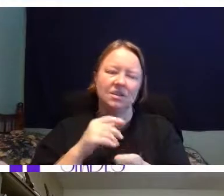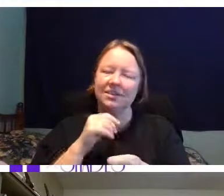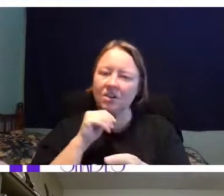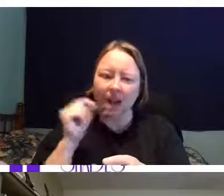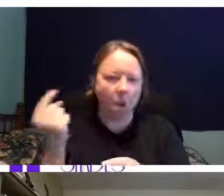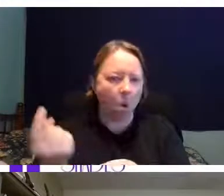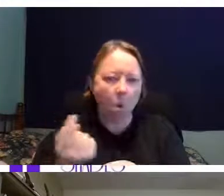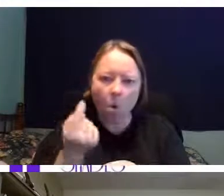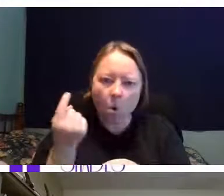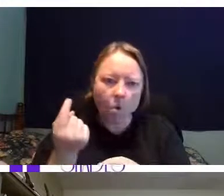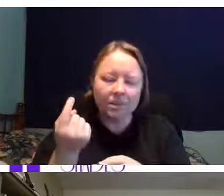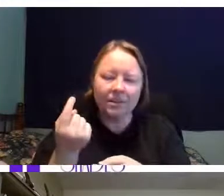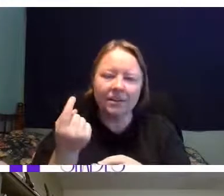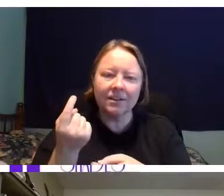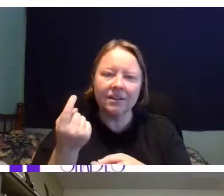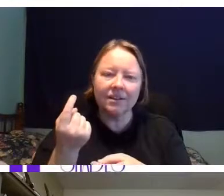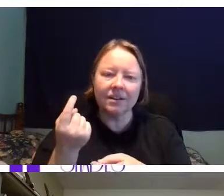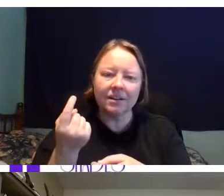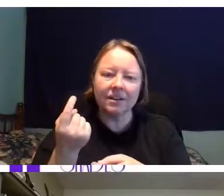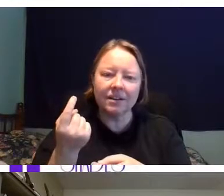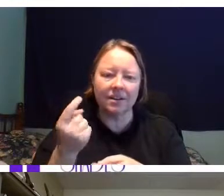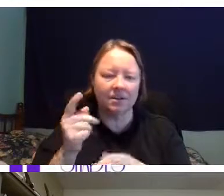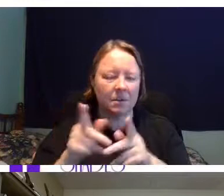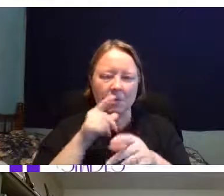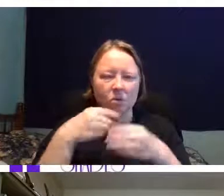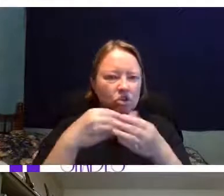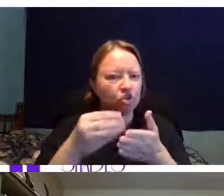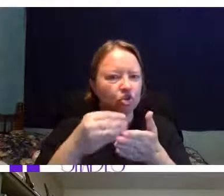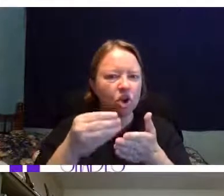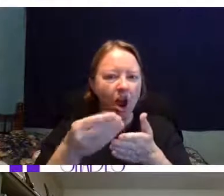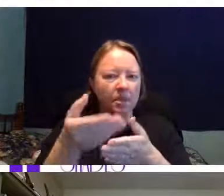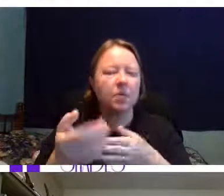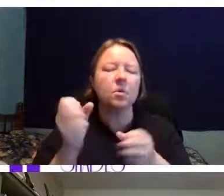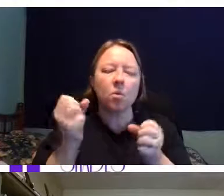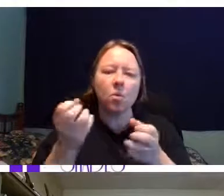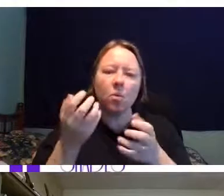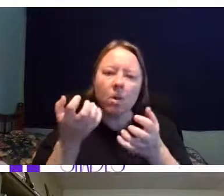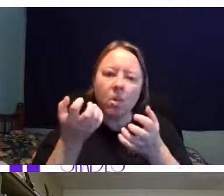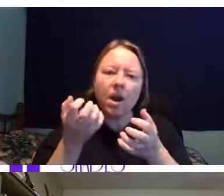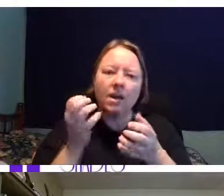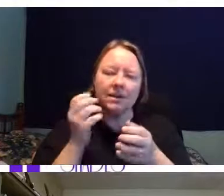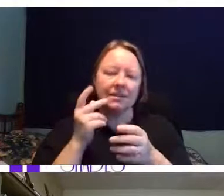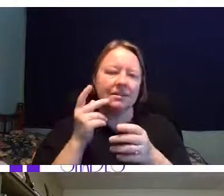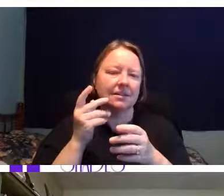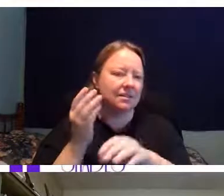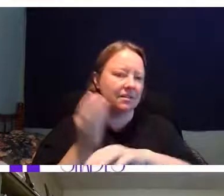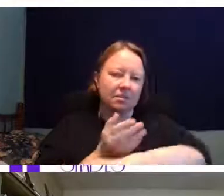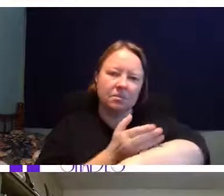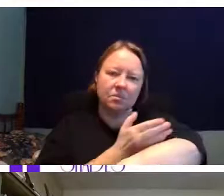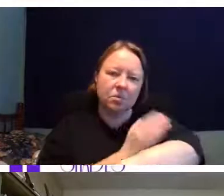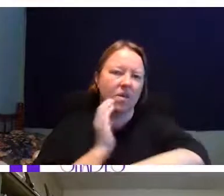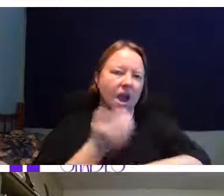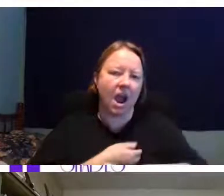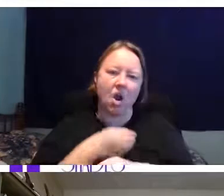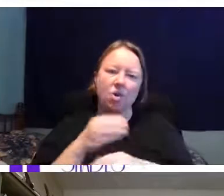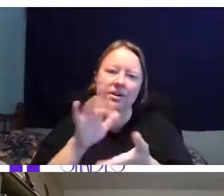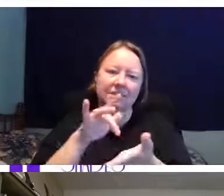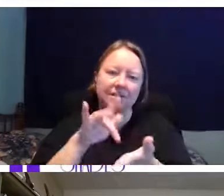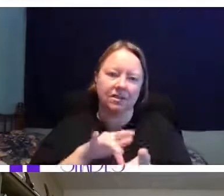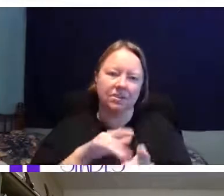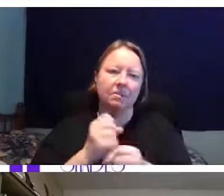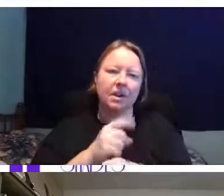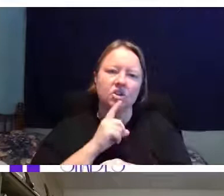the, patrons of the shopping center, but we want to maintain our center. We want to make sure there's, no one that's